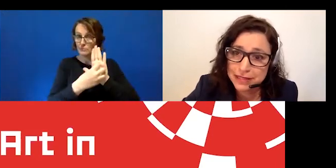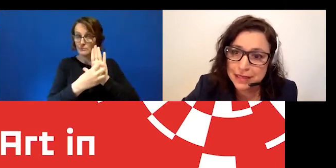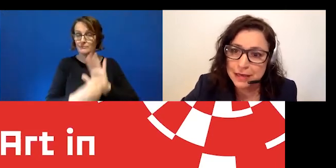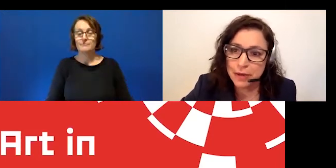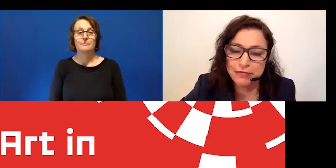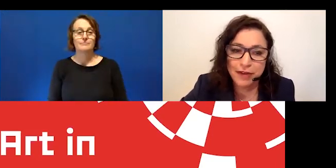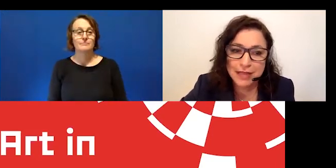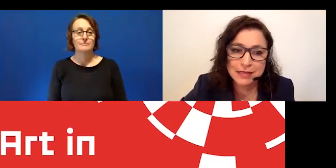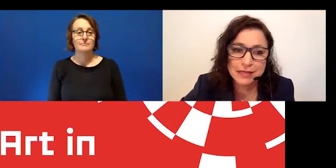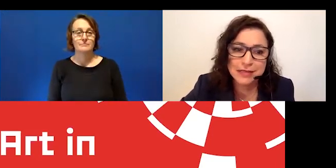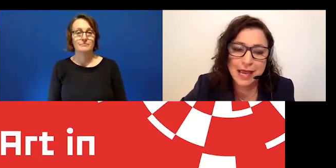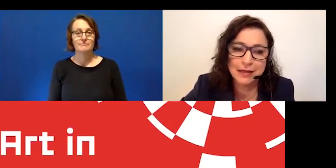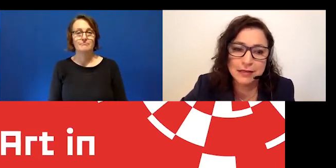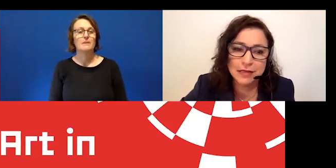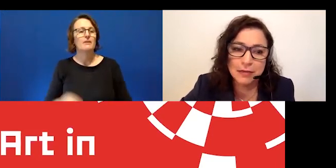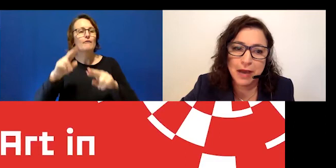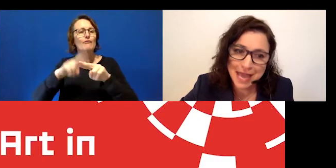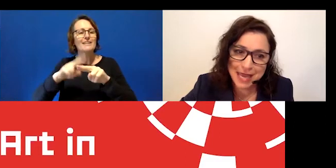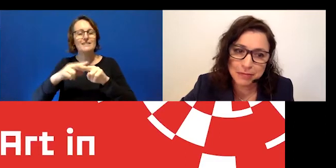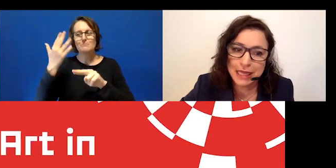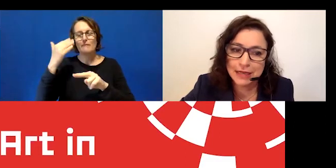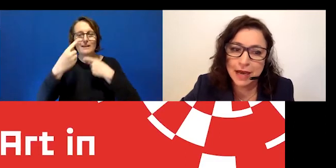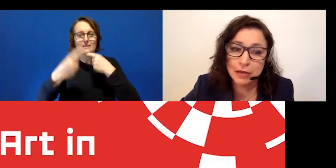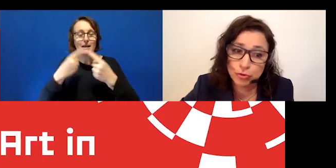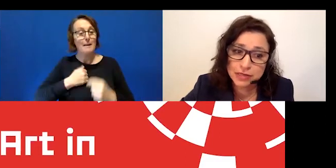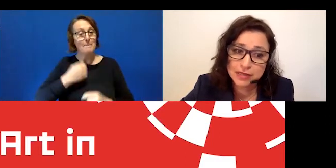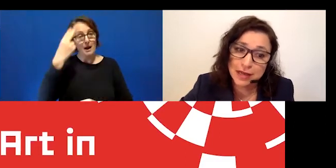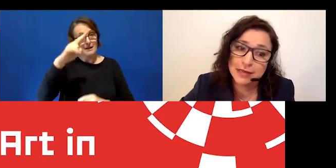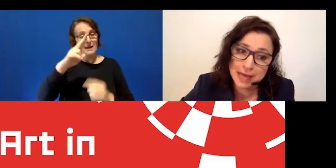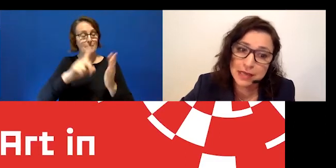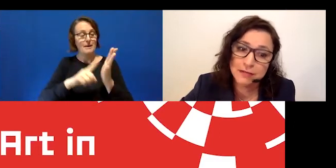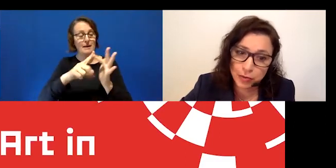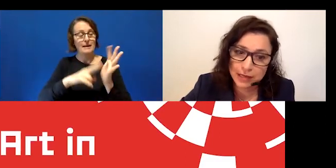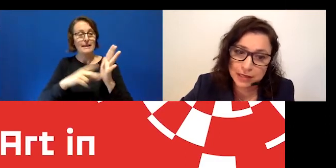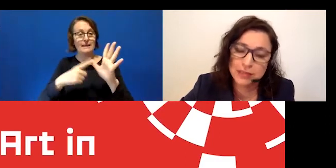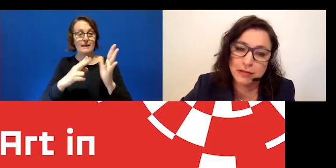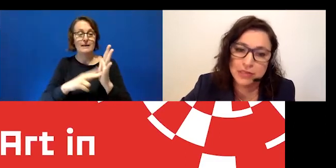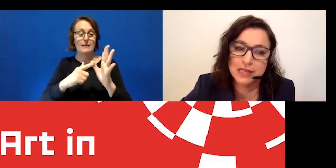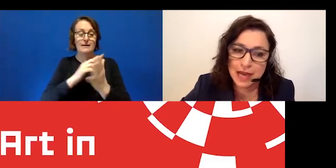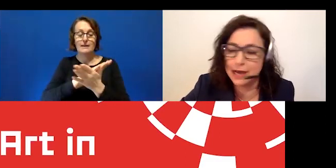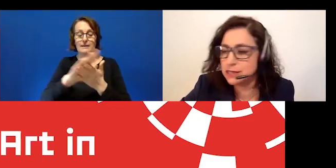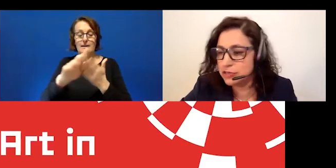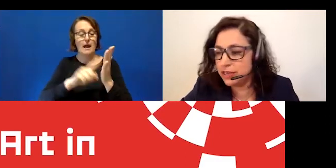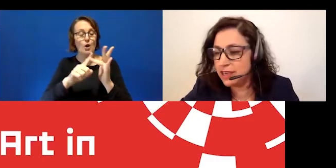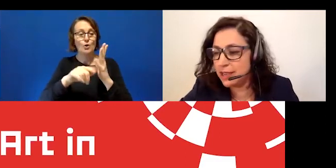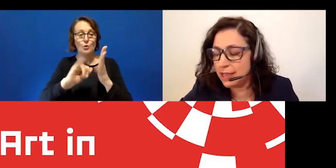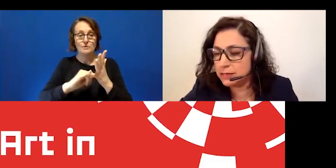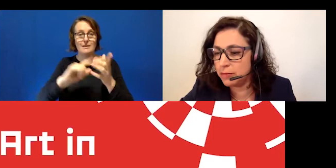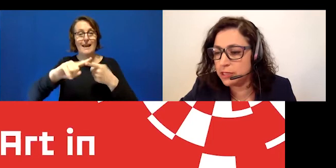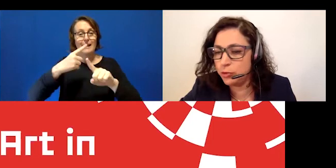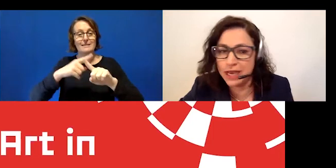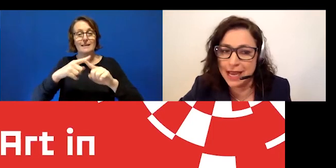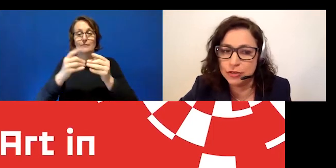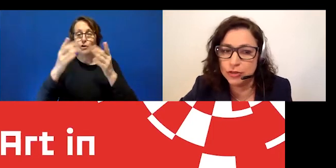described by Francis, and my name, Lena Nahlous, Executive Director, Diversity Arts Australia, and